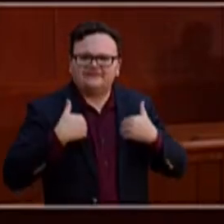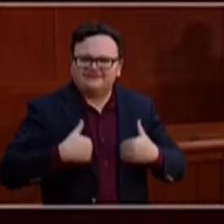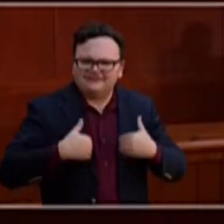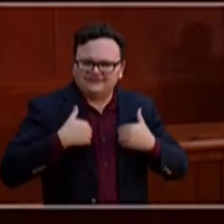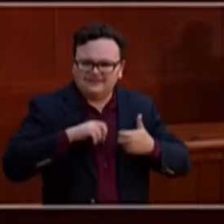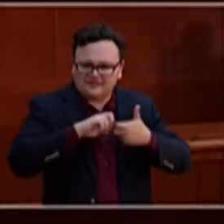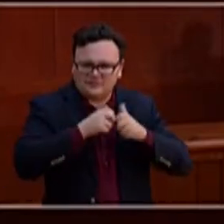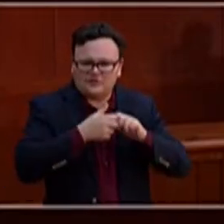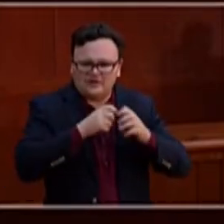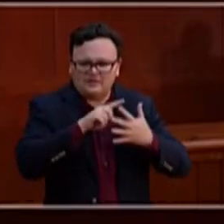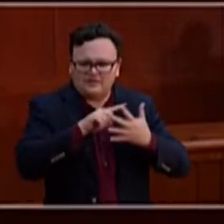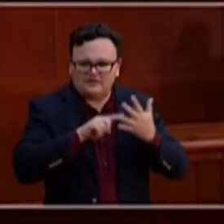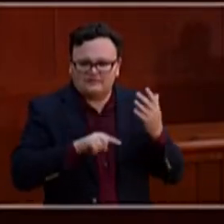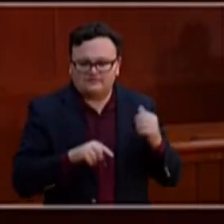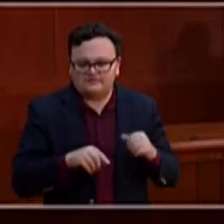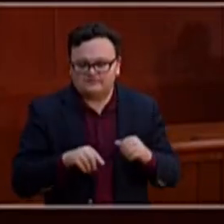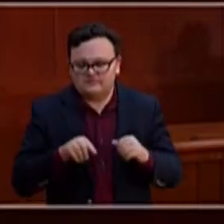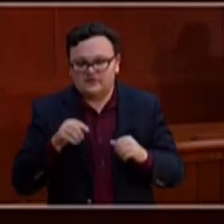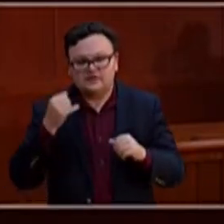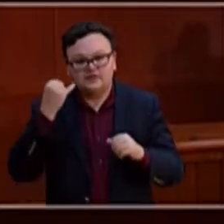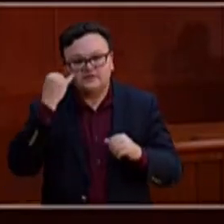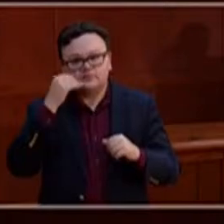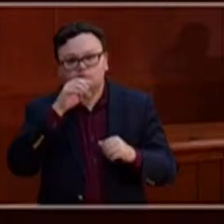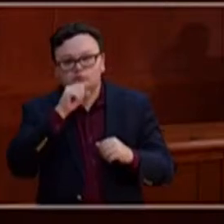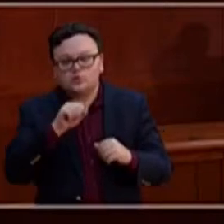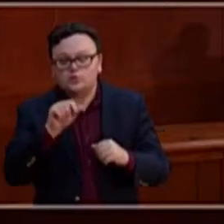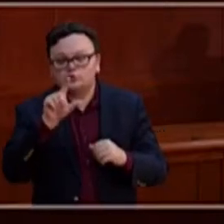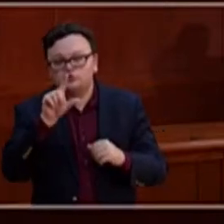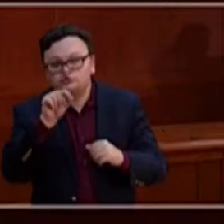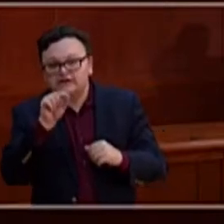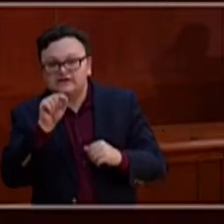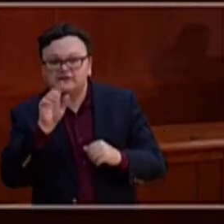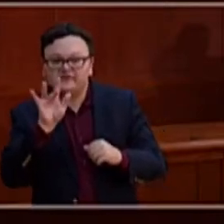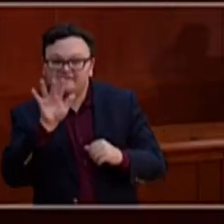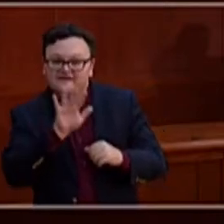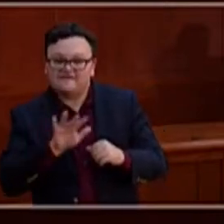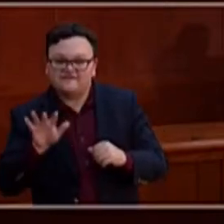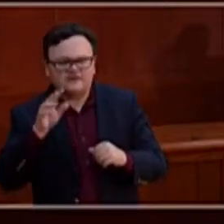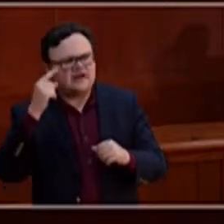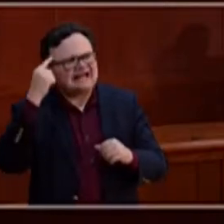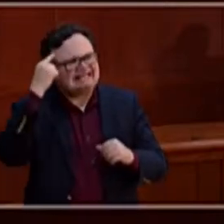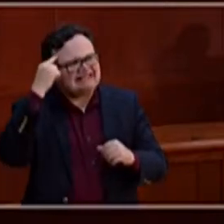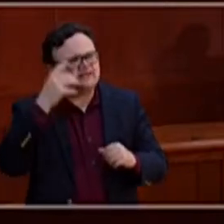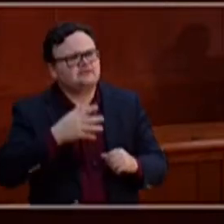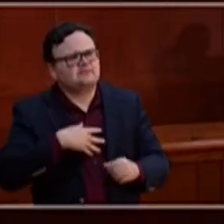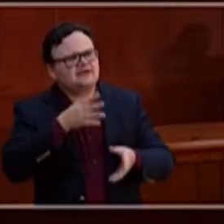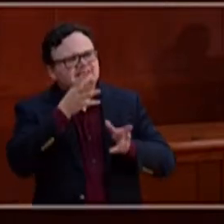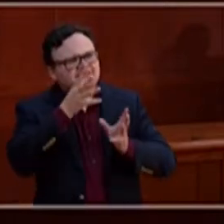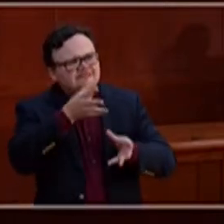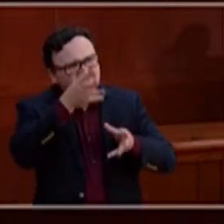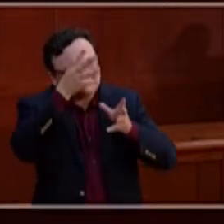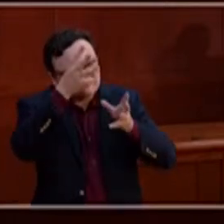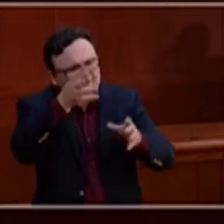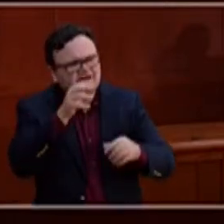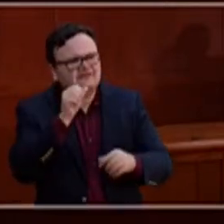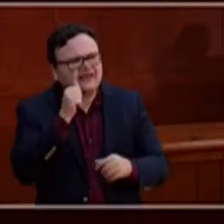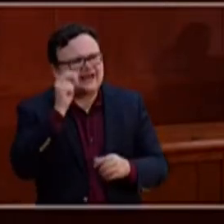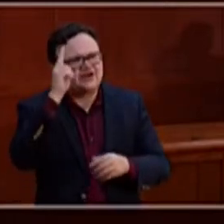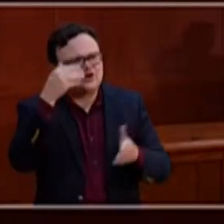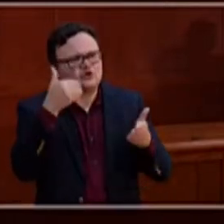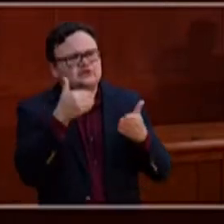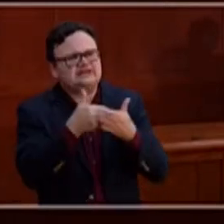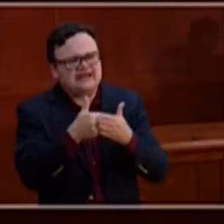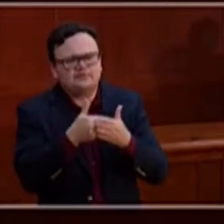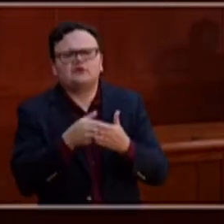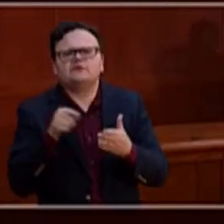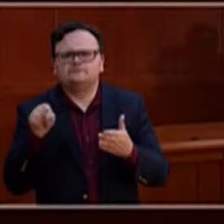to constantly think about their 80-year-old neighbor, their grandmother, their grandfather, their aunt, and their uncle, and take the right steps, the